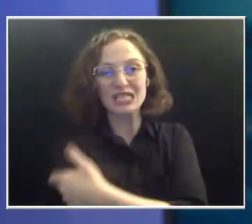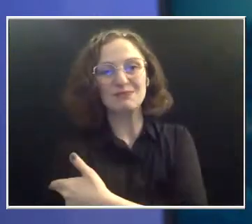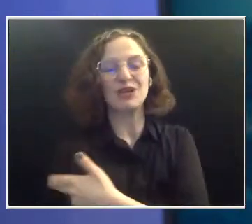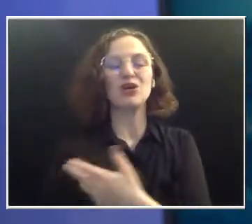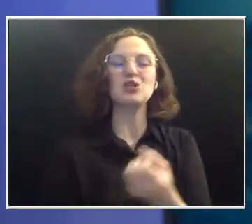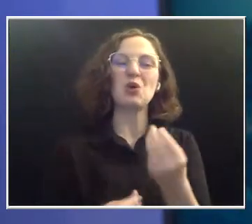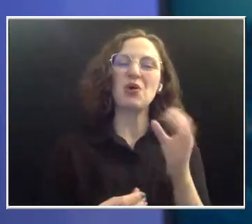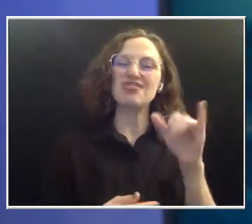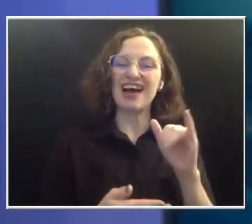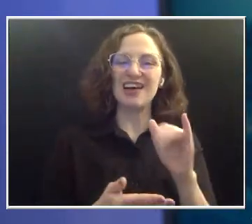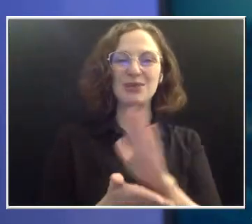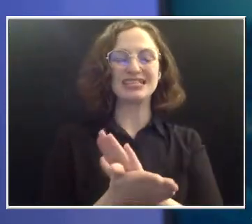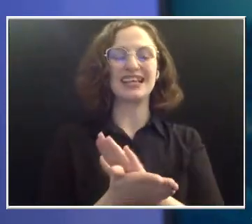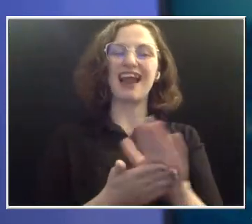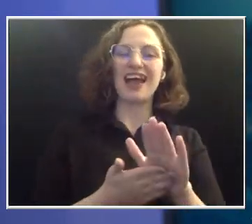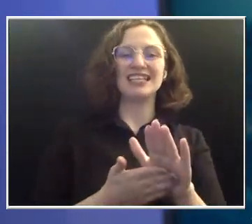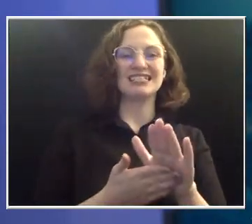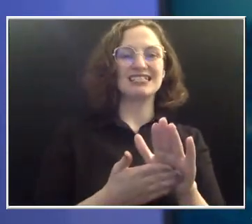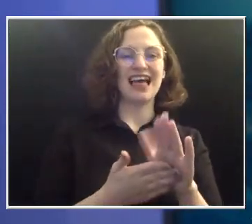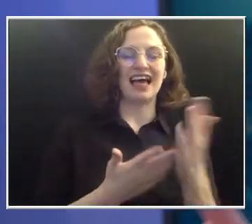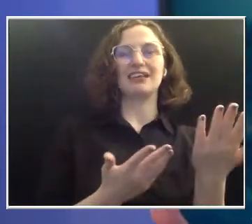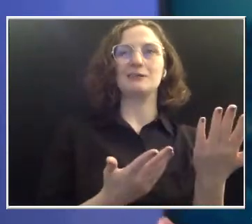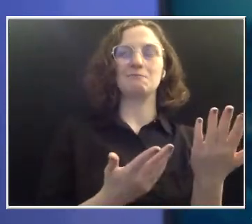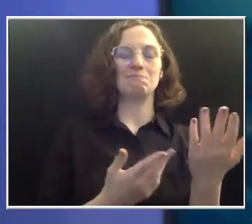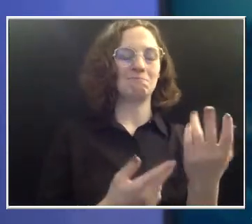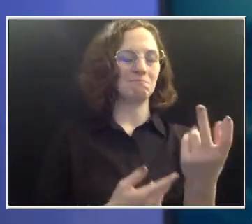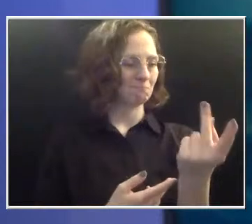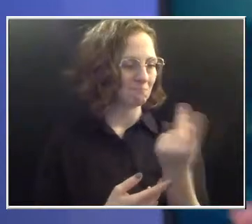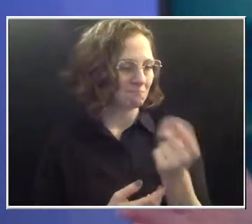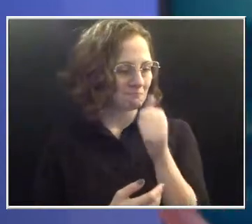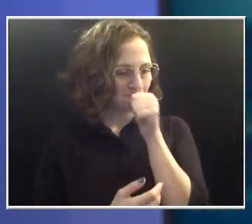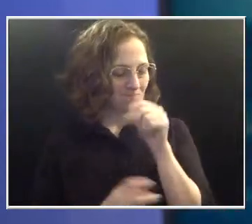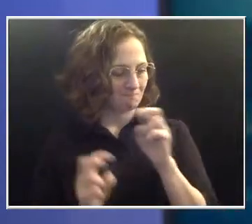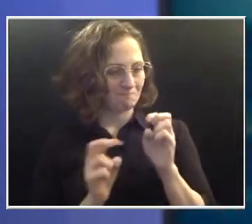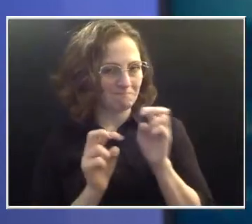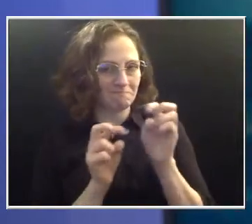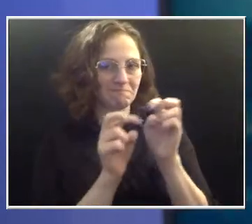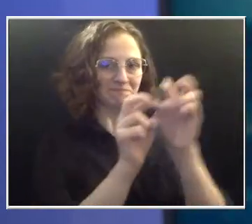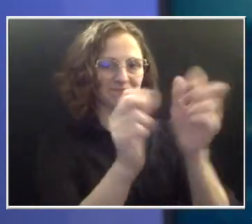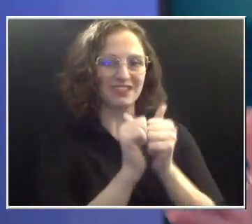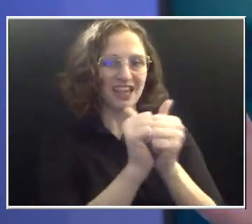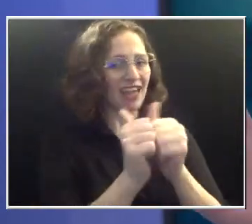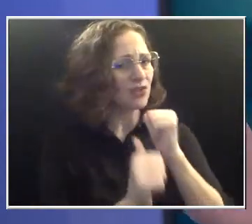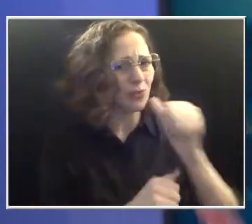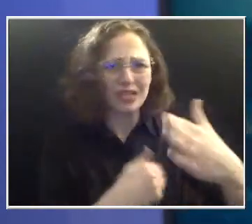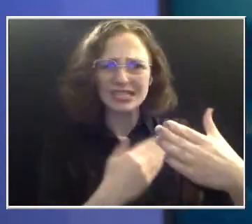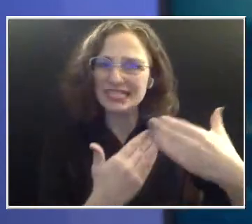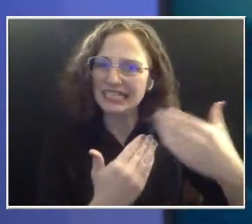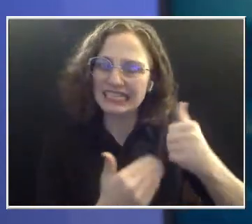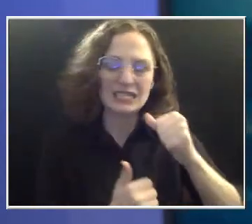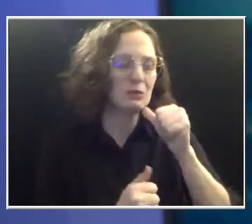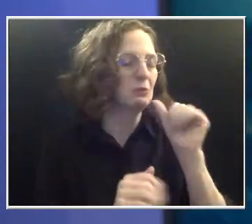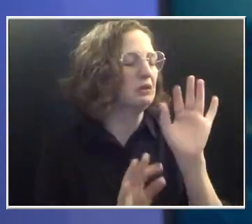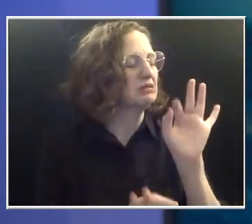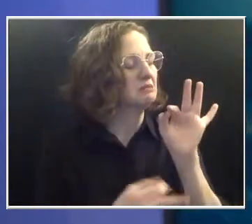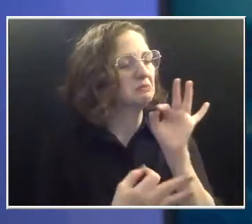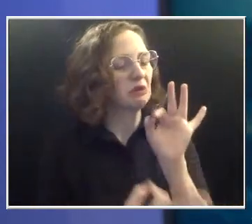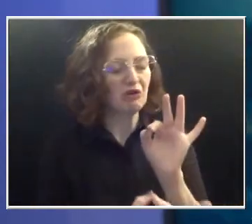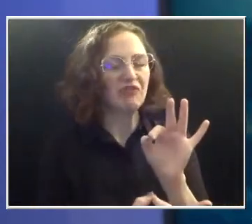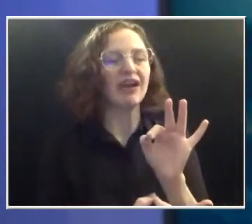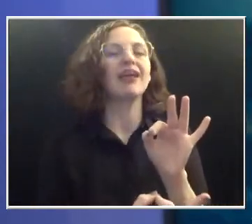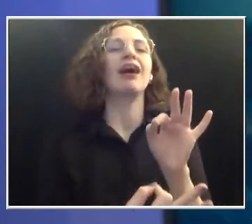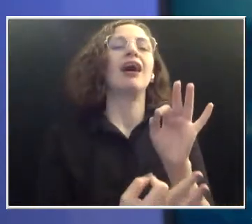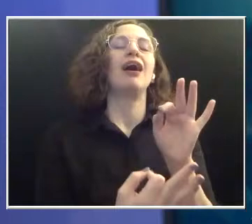on we'd gone through this whole journey together, and it was not easy and it was not perfect, but here's a really